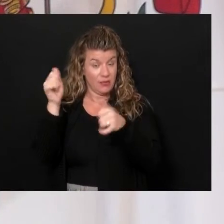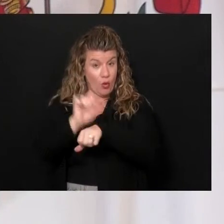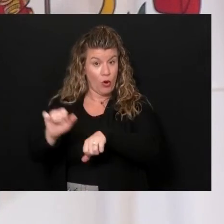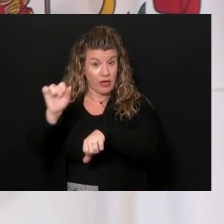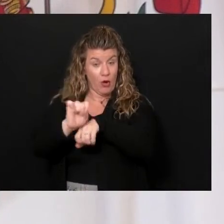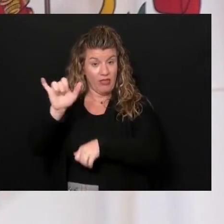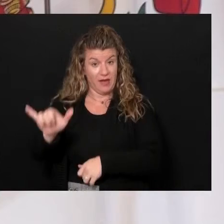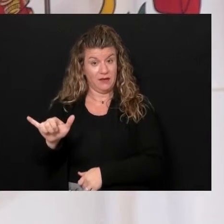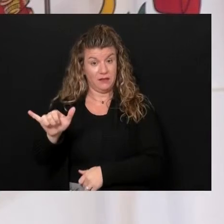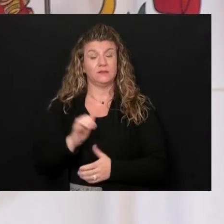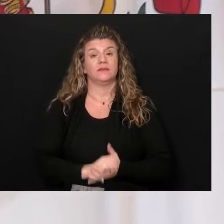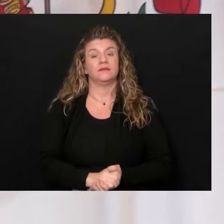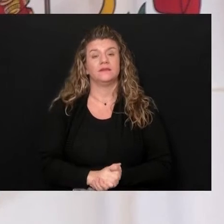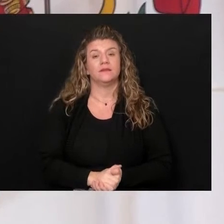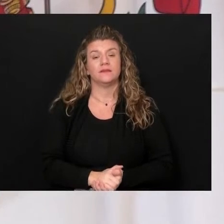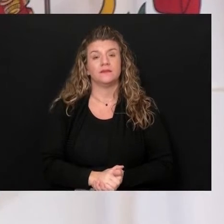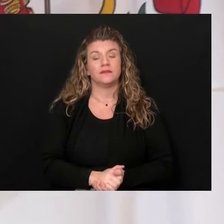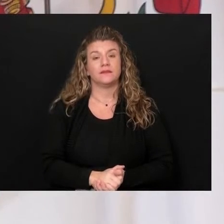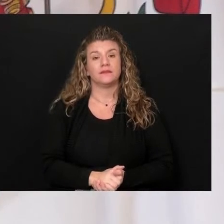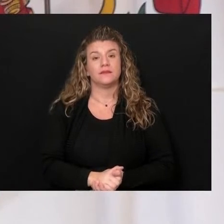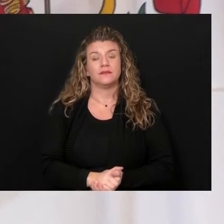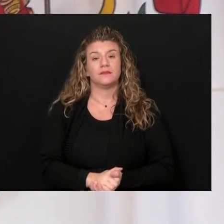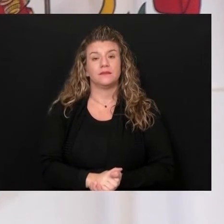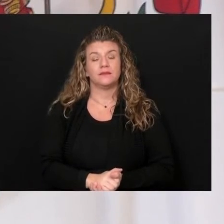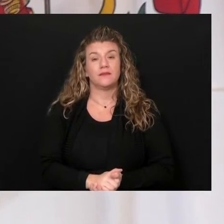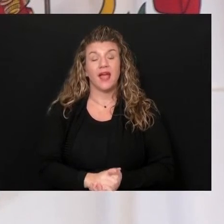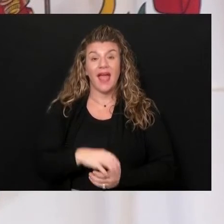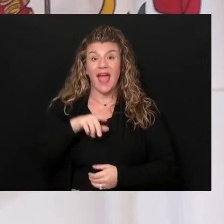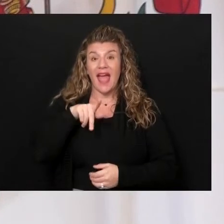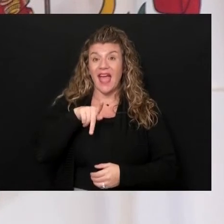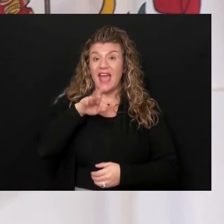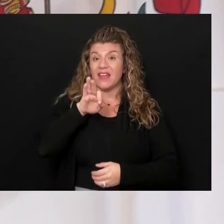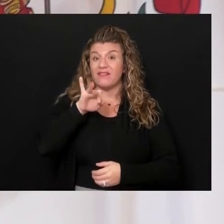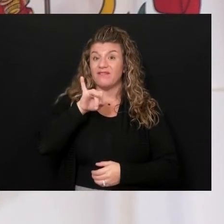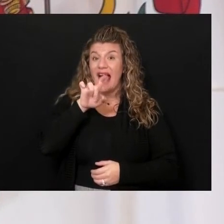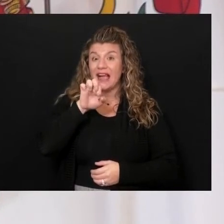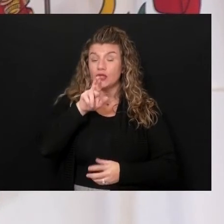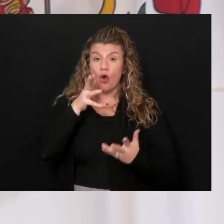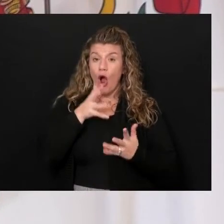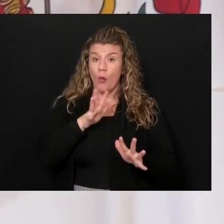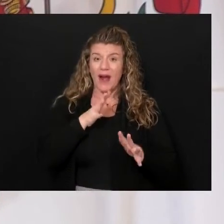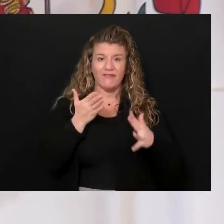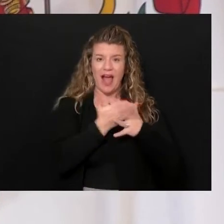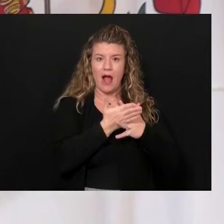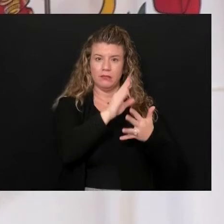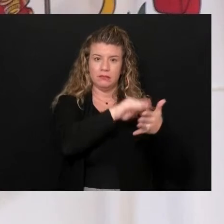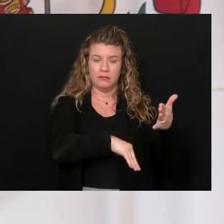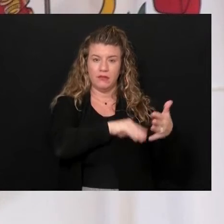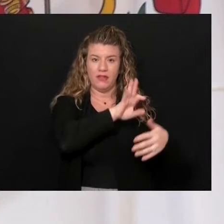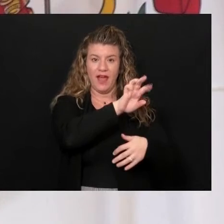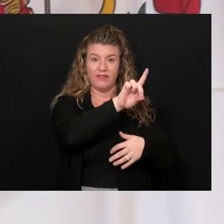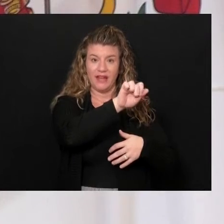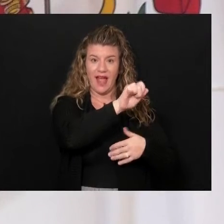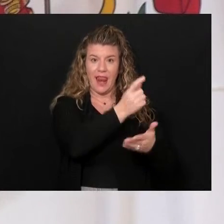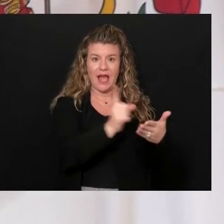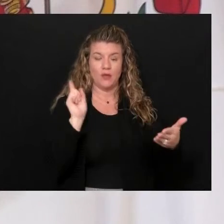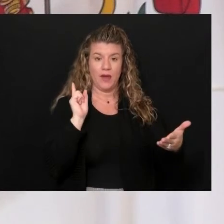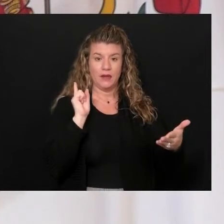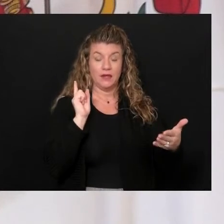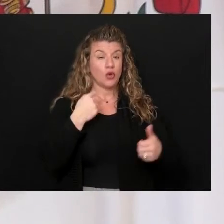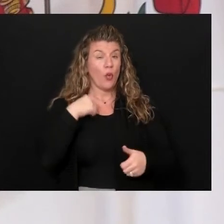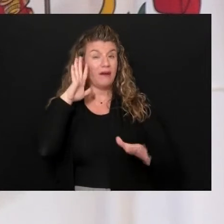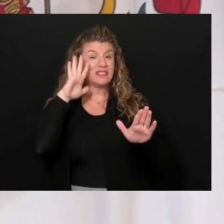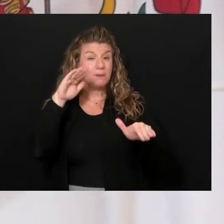and they are behind Pfizer, who filed last week, and we expect the first doses